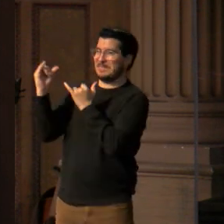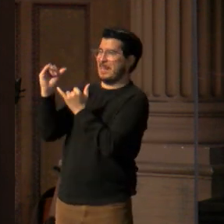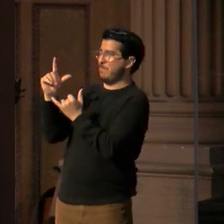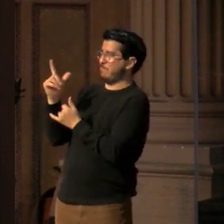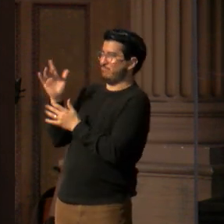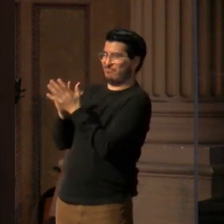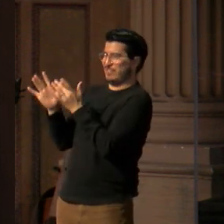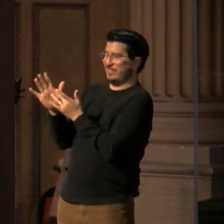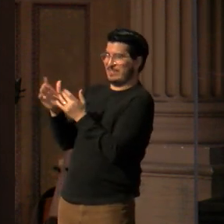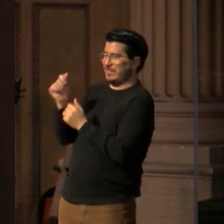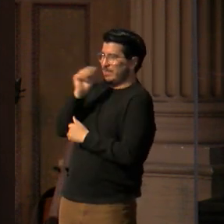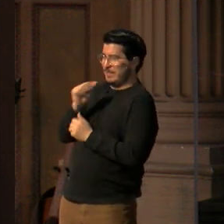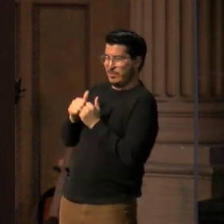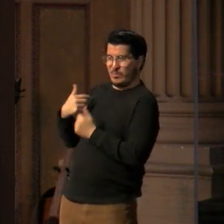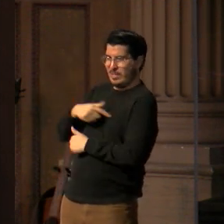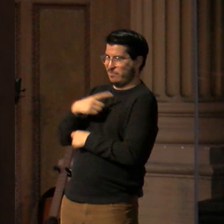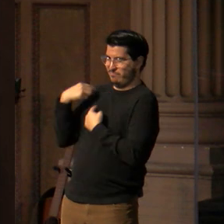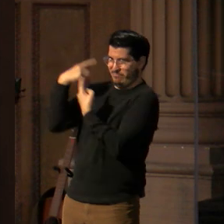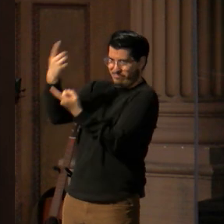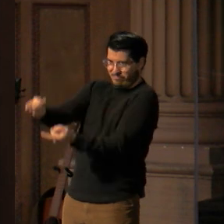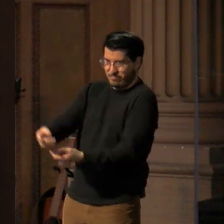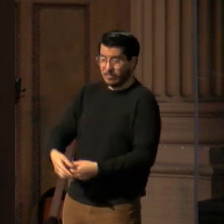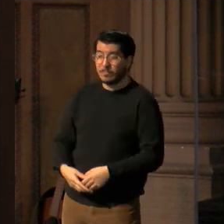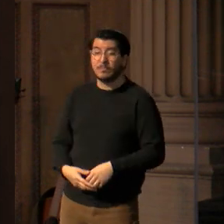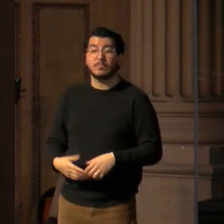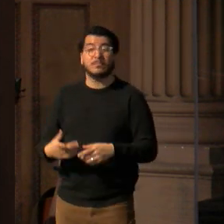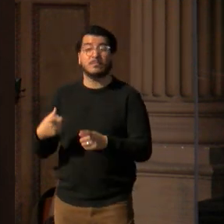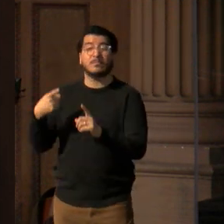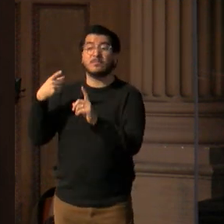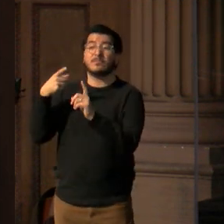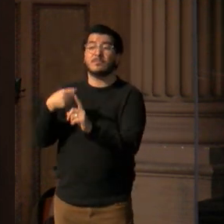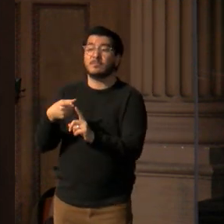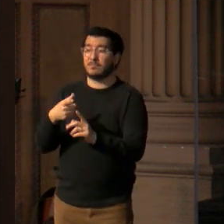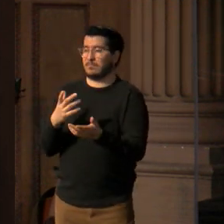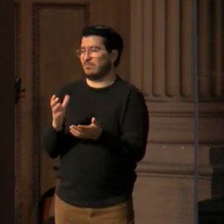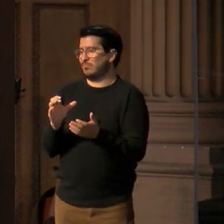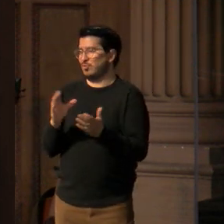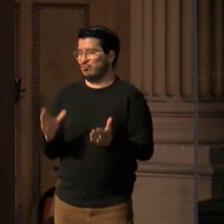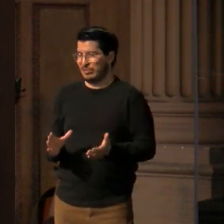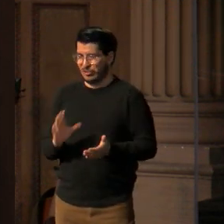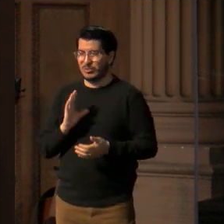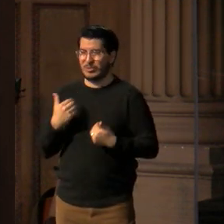expectation in all of this is that Christians would have gospel-shaped lives.